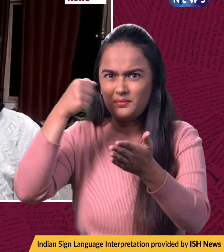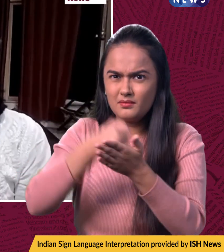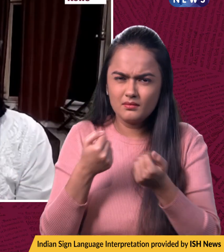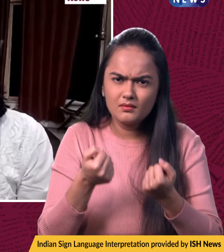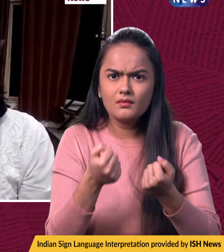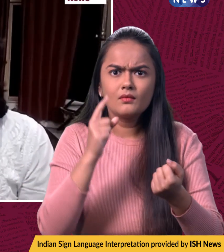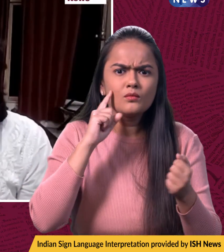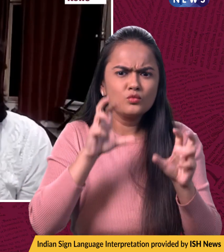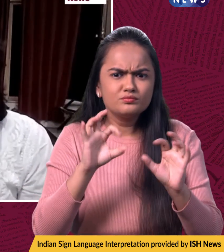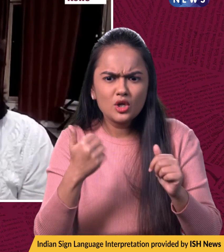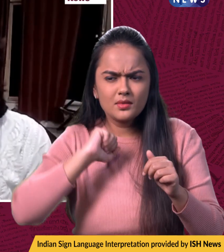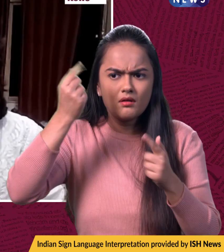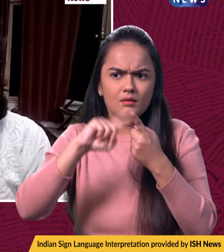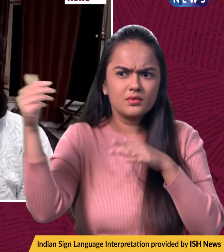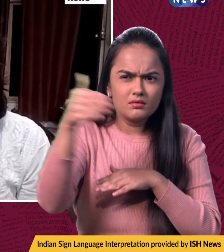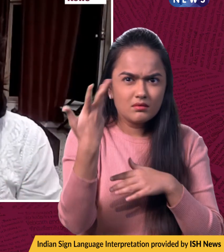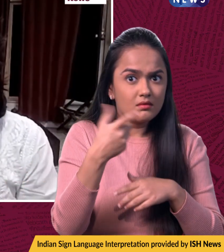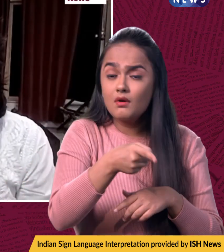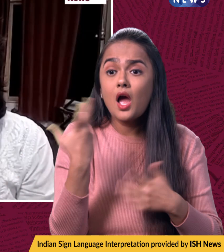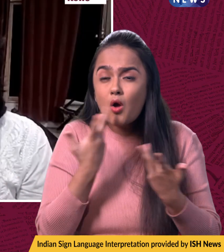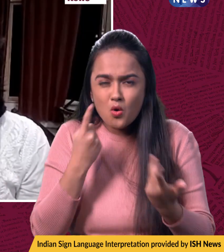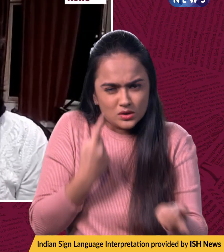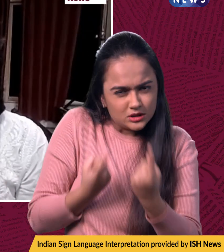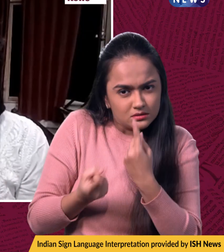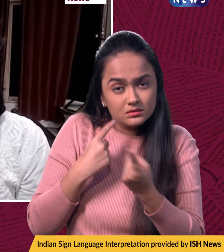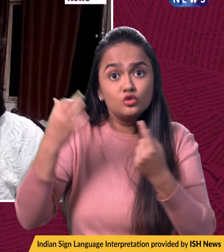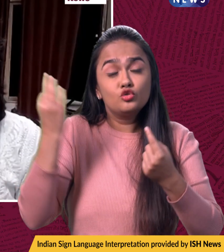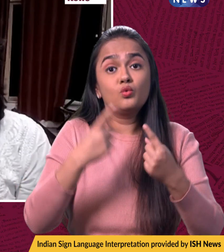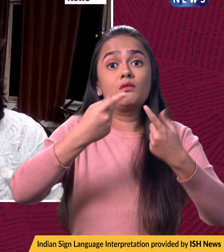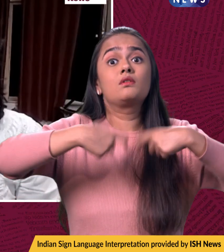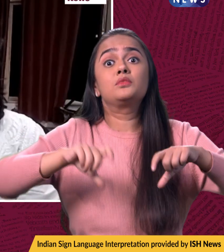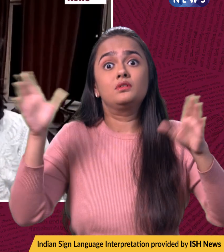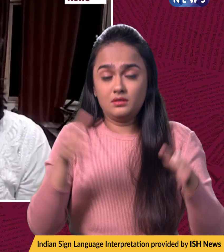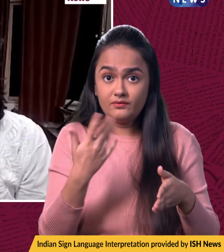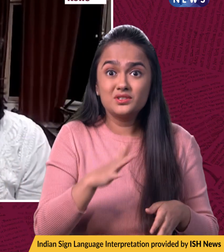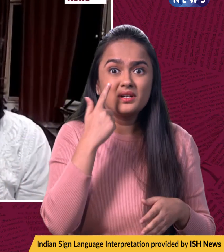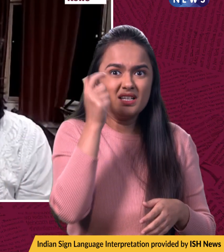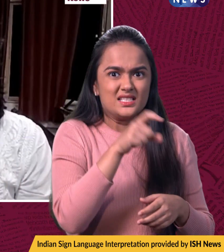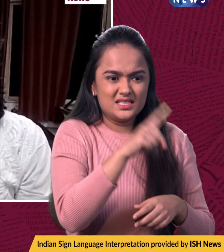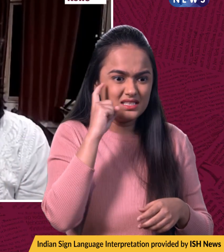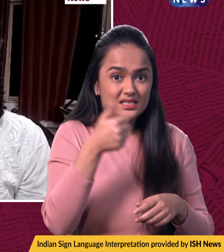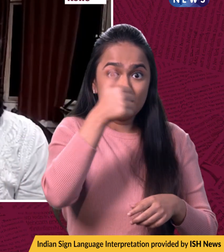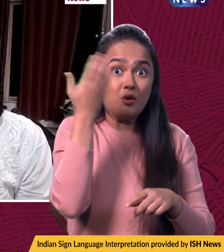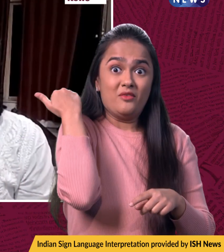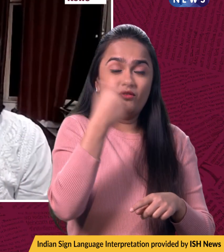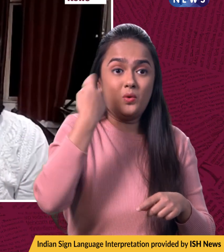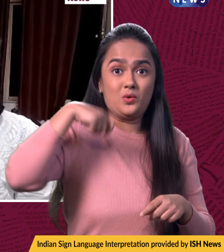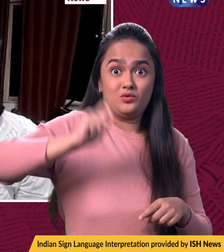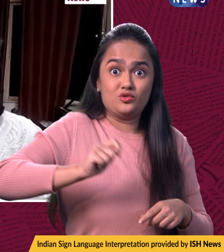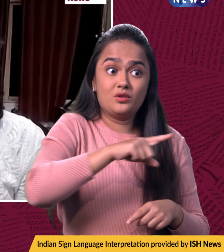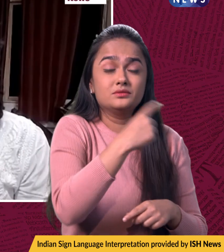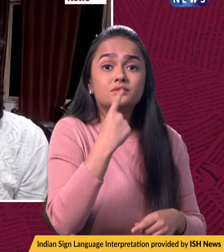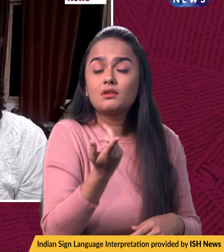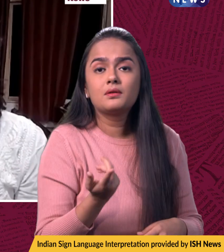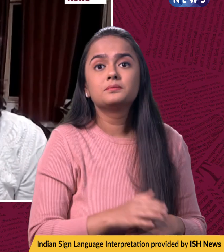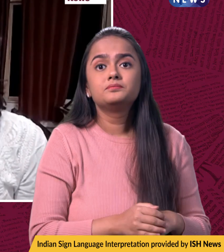Minister Modi's visit to Punjab on the 5th of January. A bench headed by Chief Justice of India N.V. Ramana said,